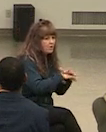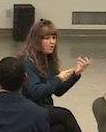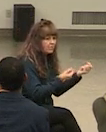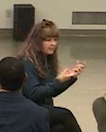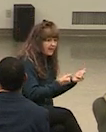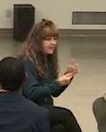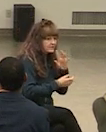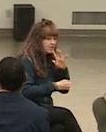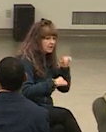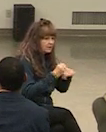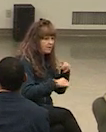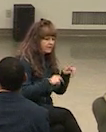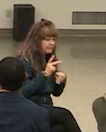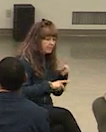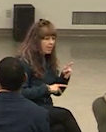past,